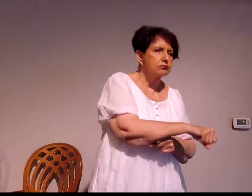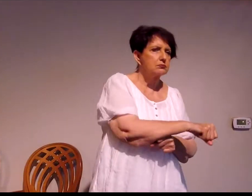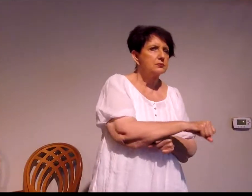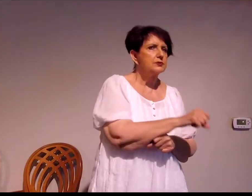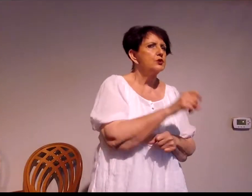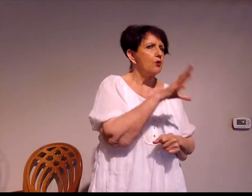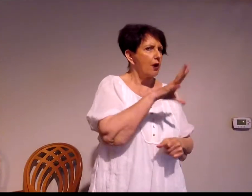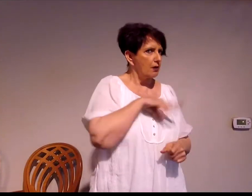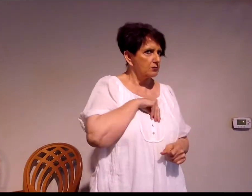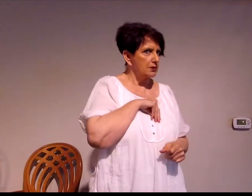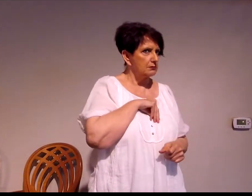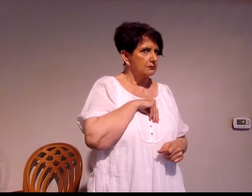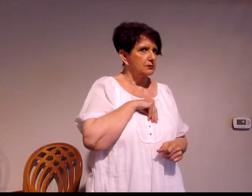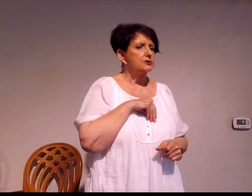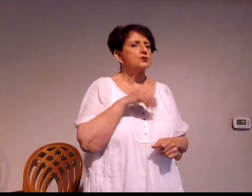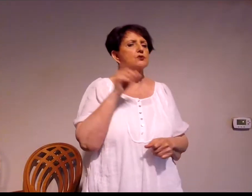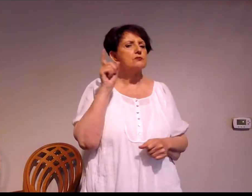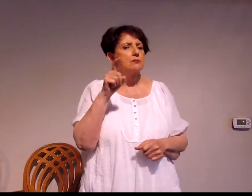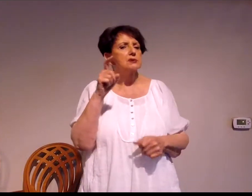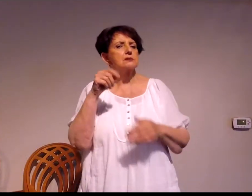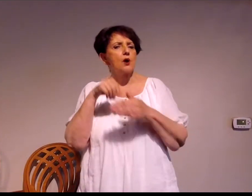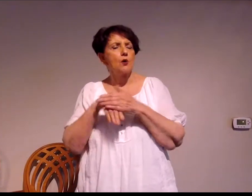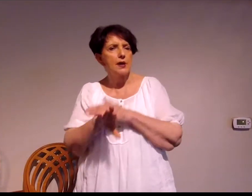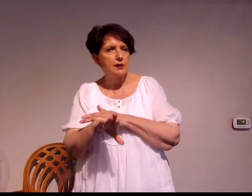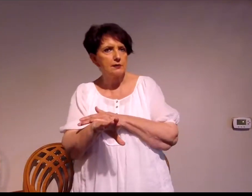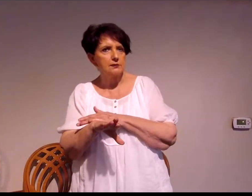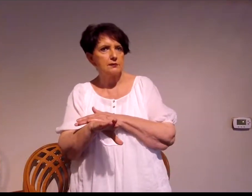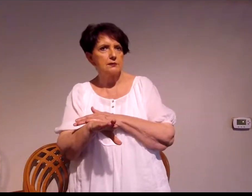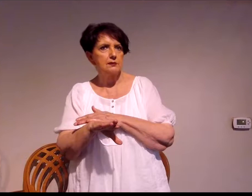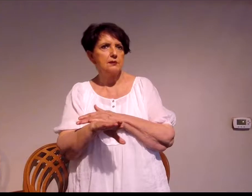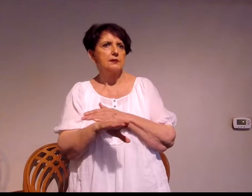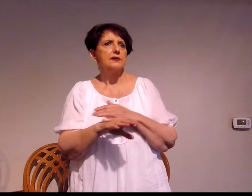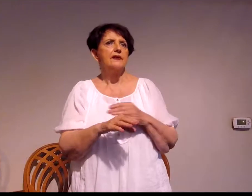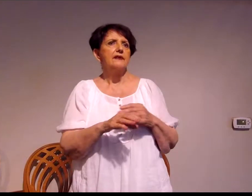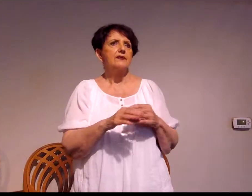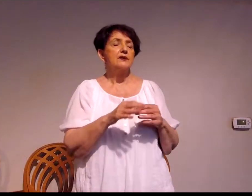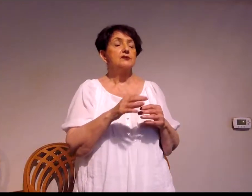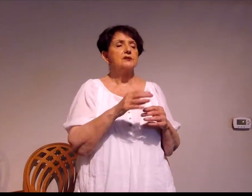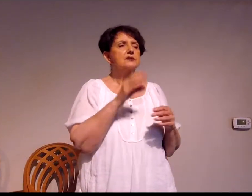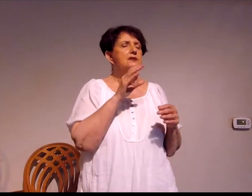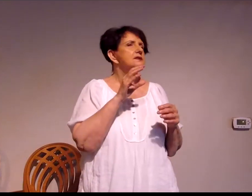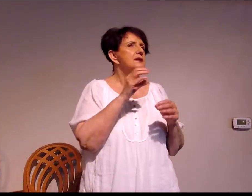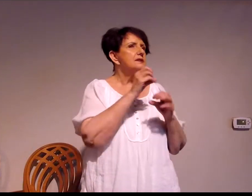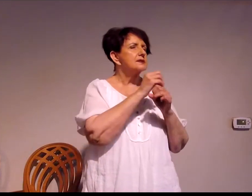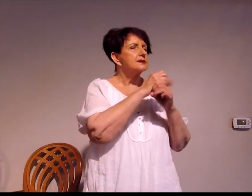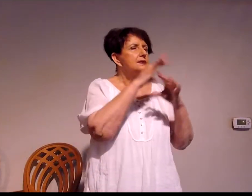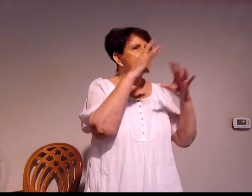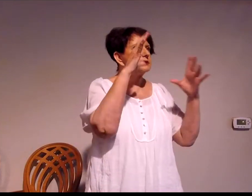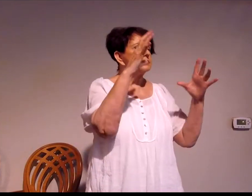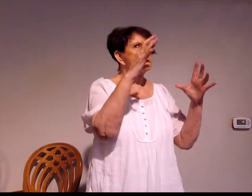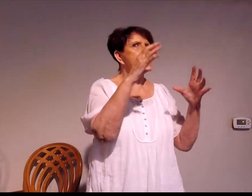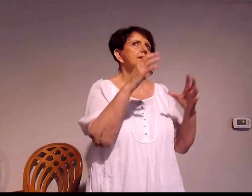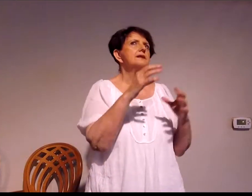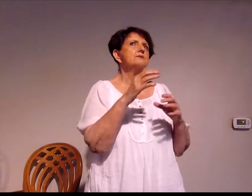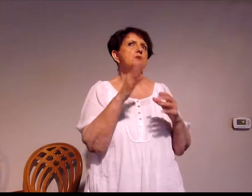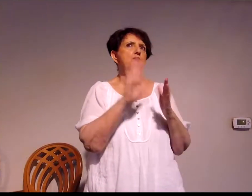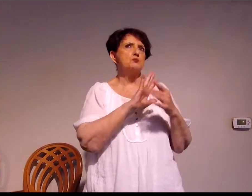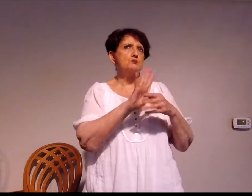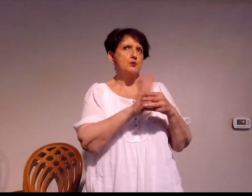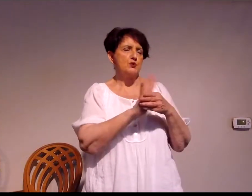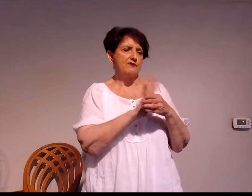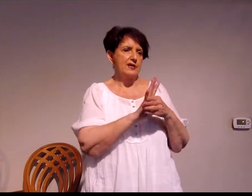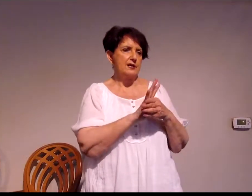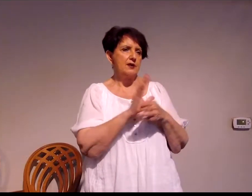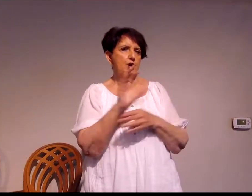in. There's a pivotal scene in The Empire Strikes Back where Yoda is